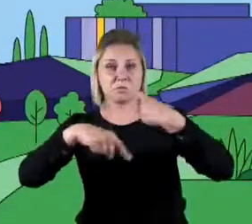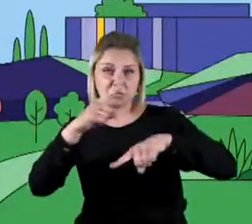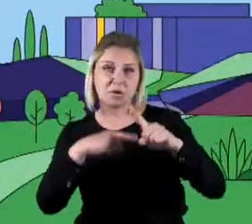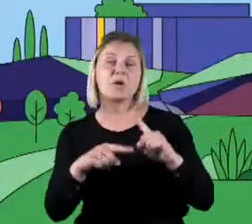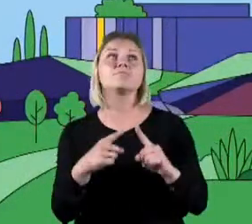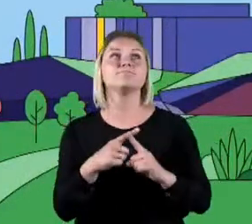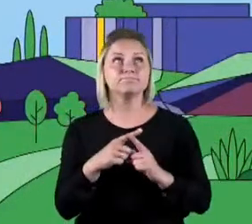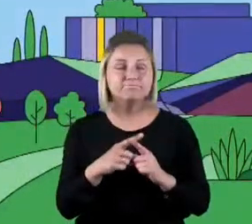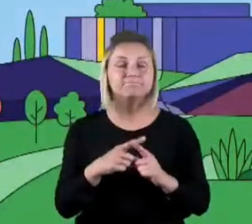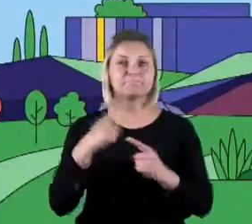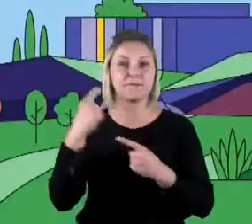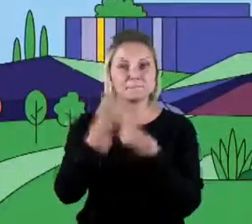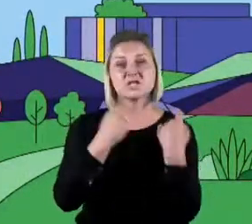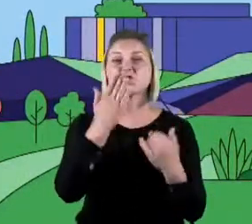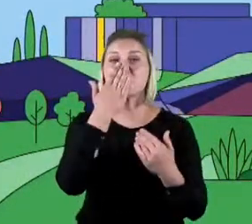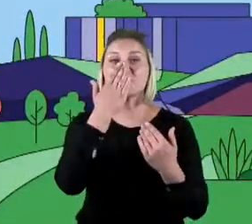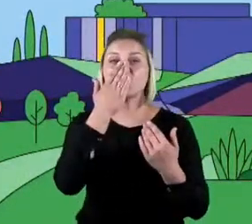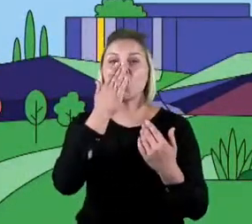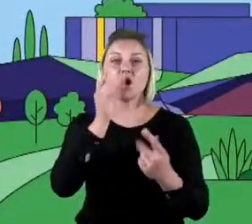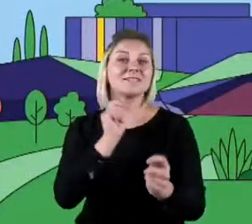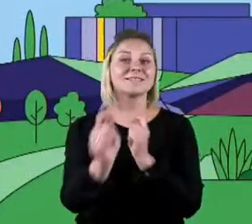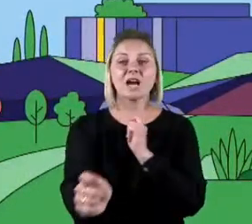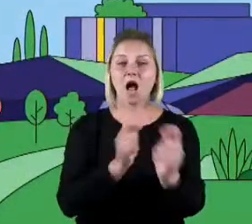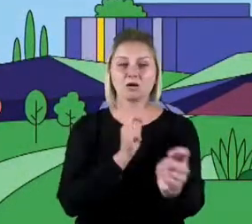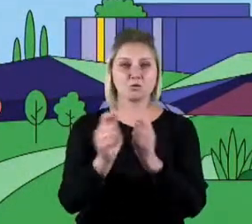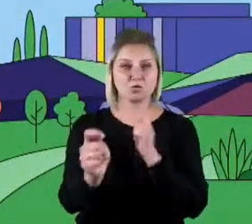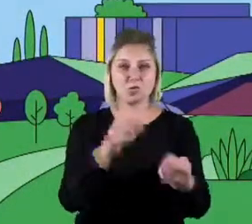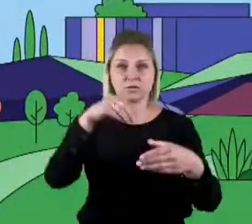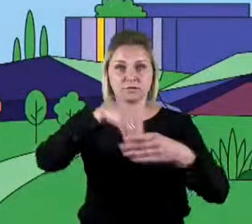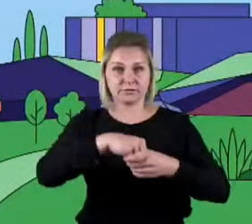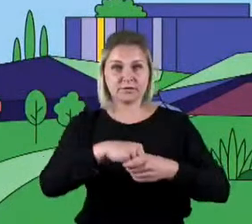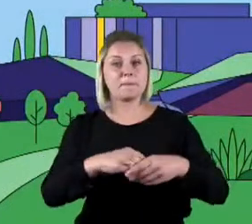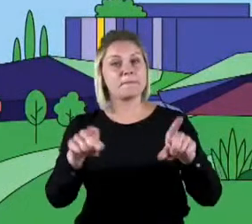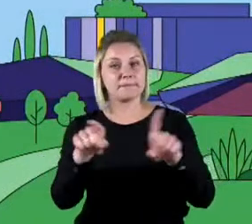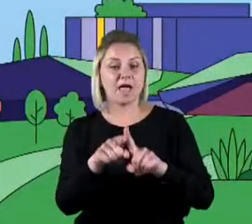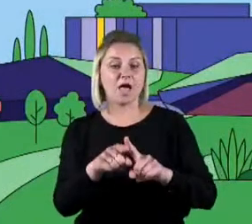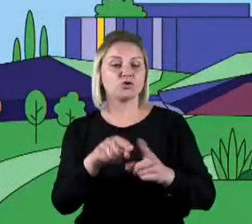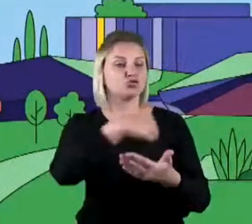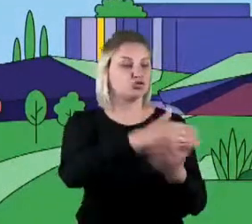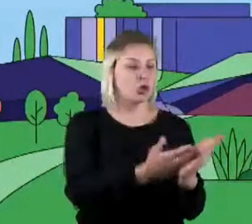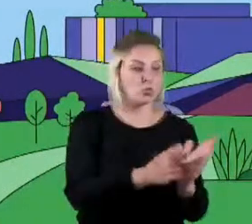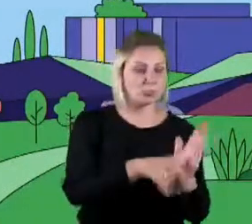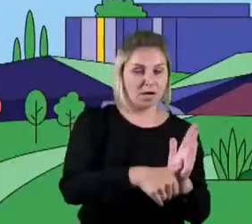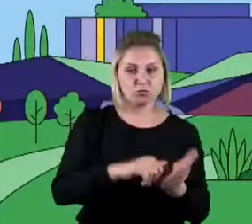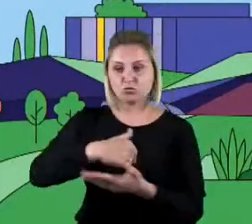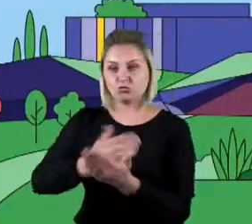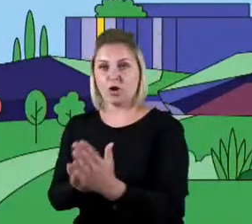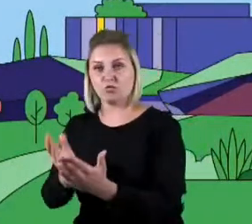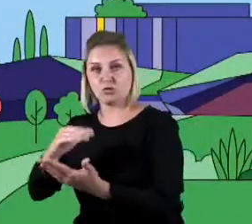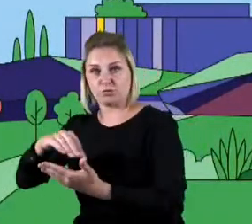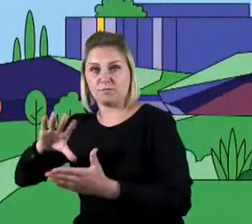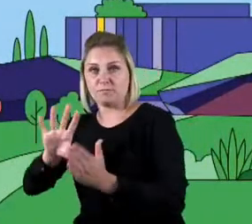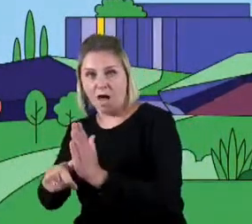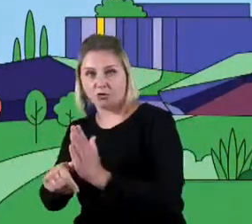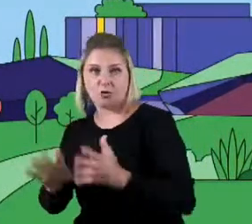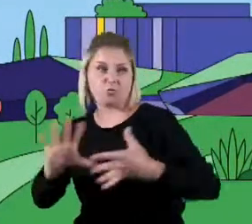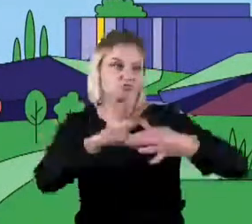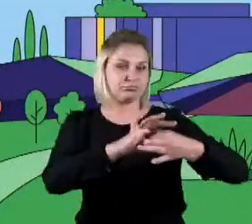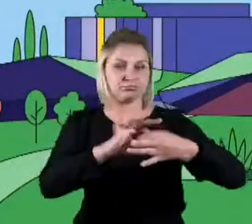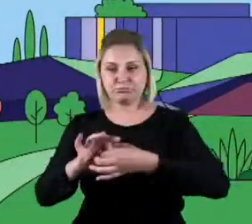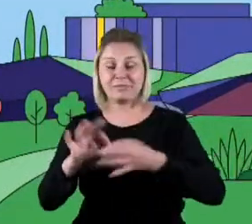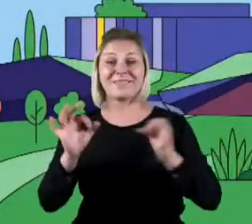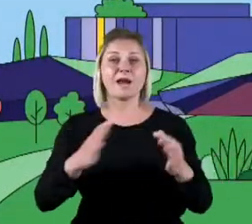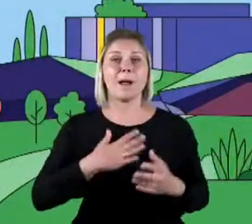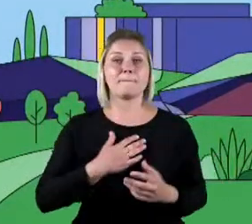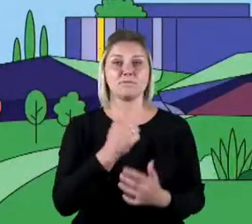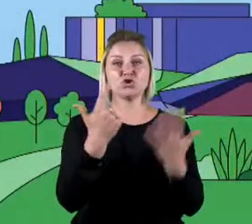information about their needs. And our transport system is something that brings together parts of the city. Now we